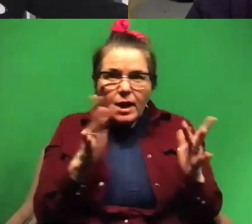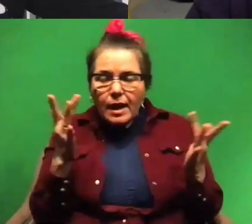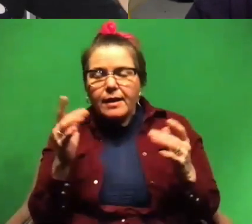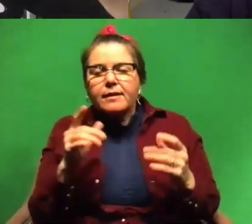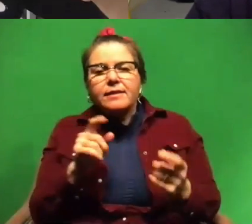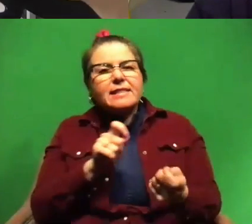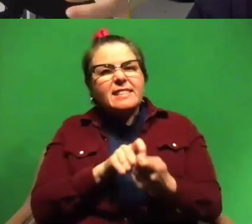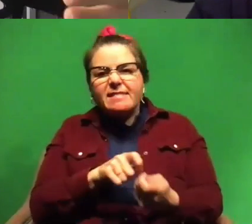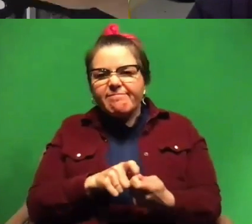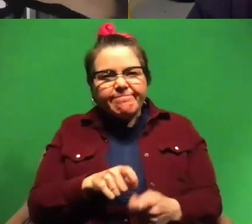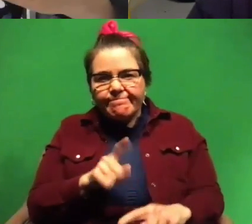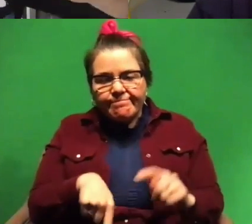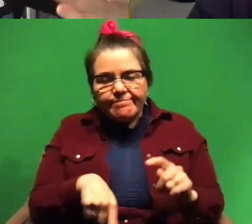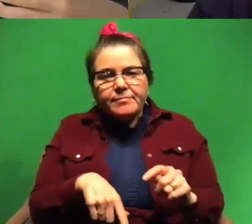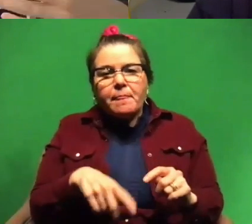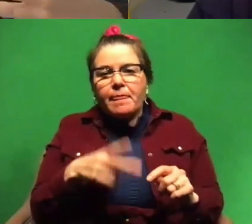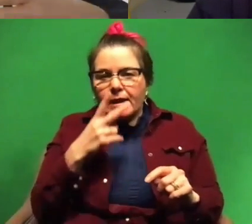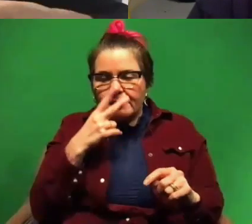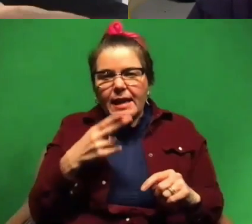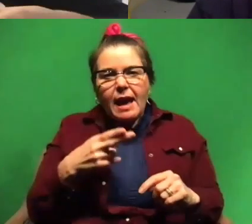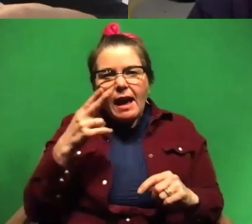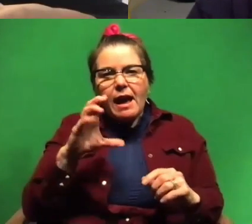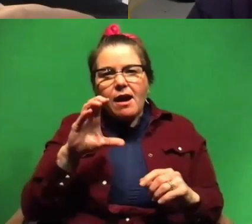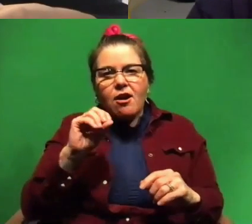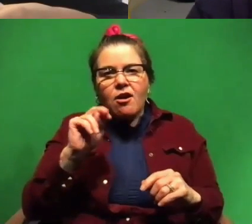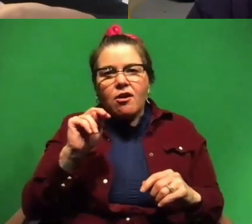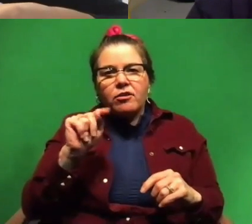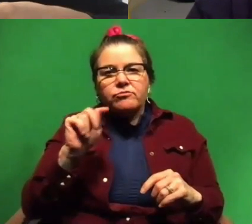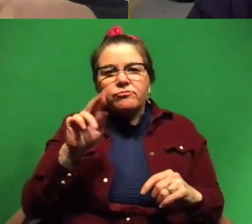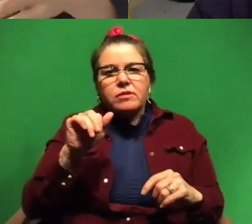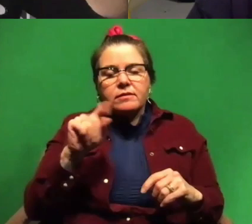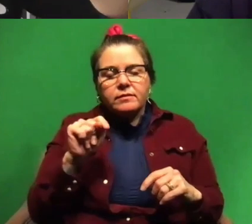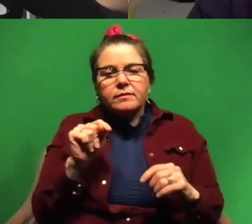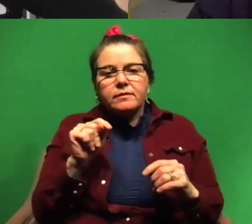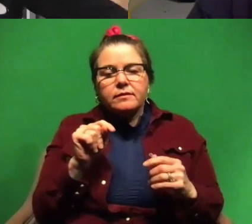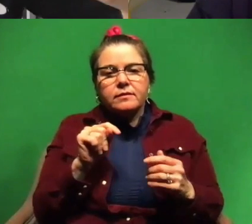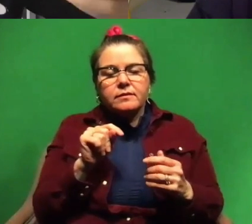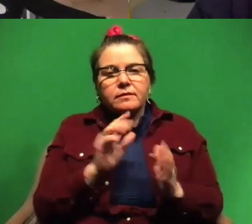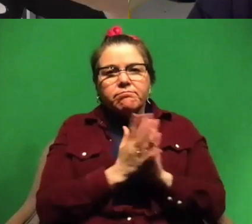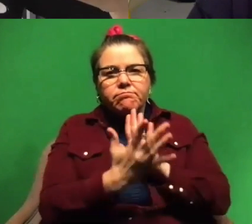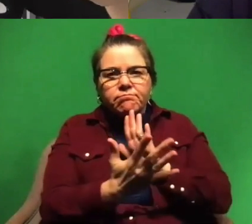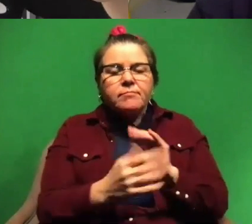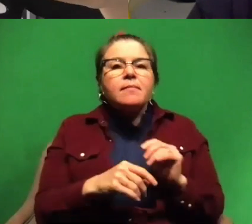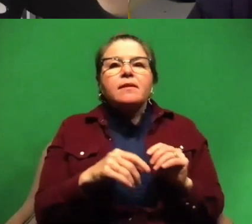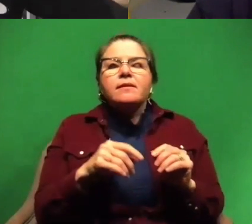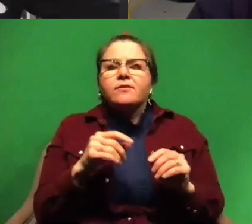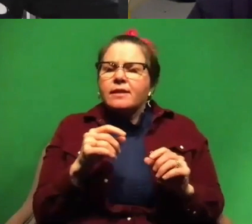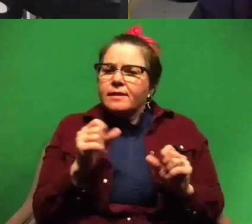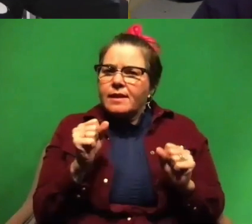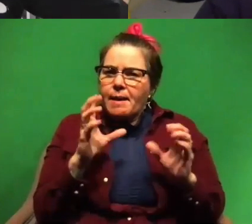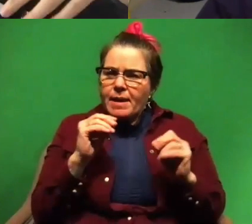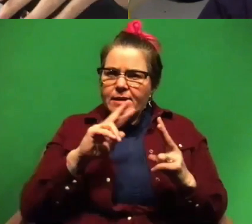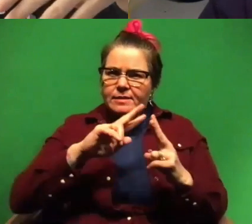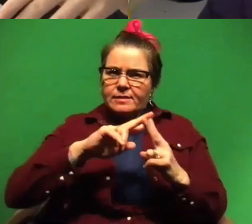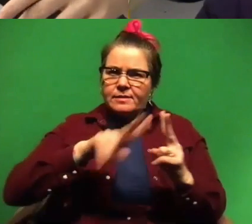detail. So they're seeing things that are highly contrasted from one another. And it's amazing to put yourself in the shoes